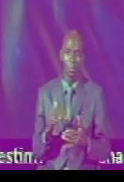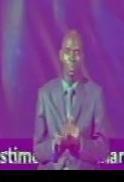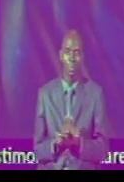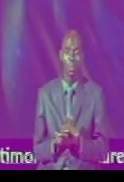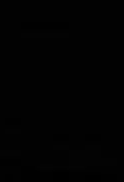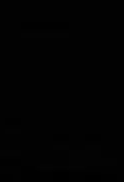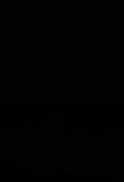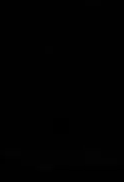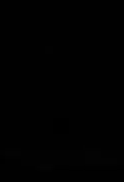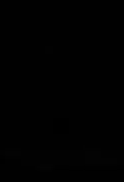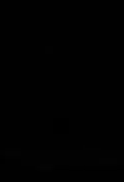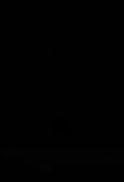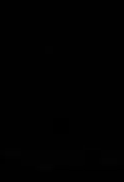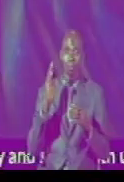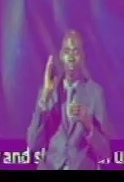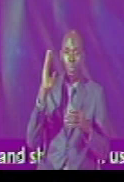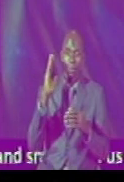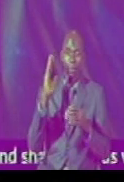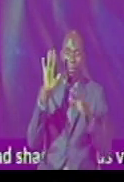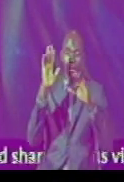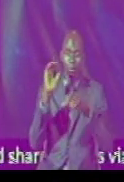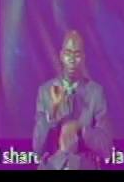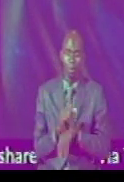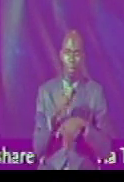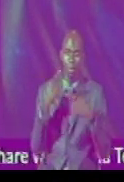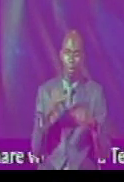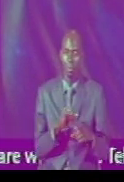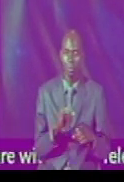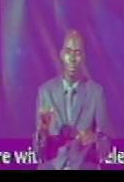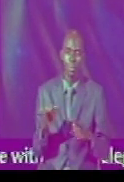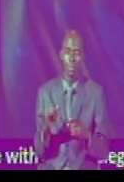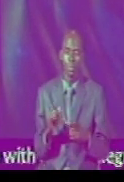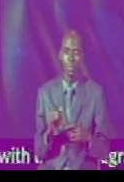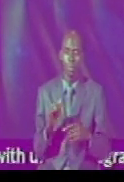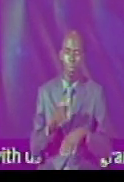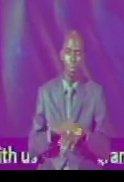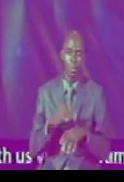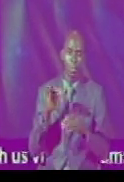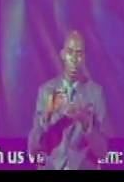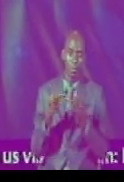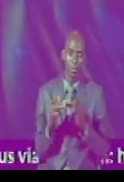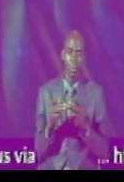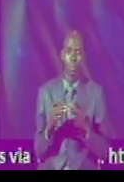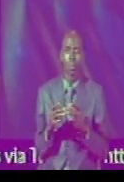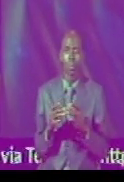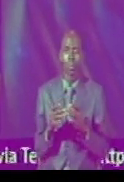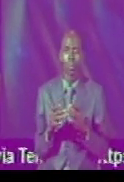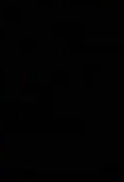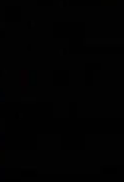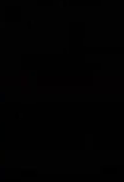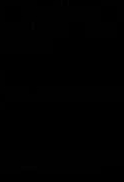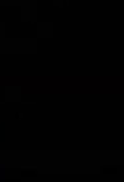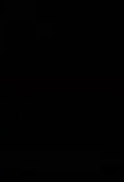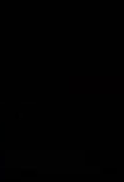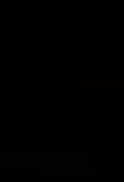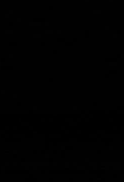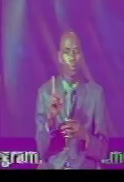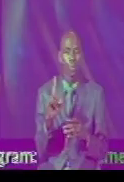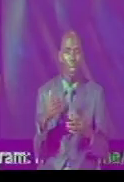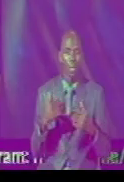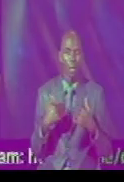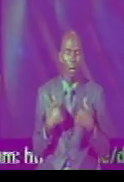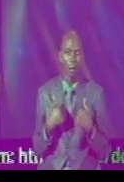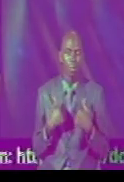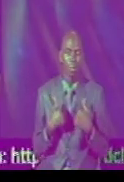miracles happening online. It will take you to our social media again where we have Ajibode